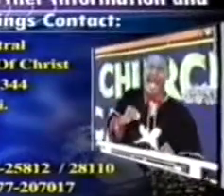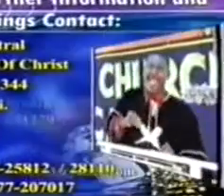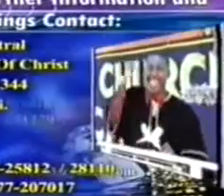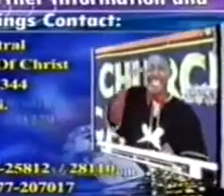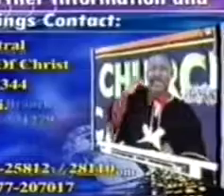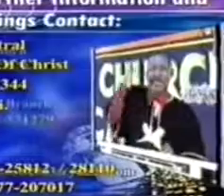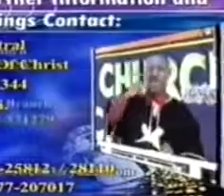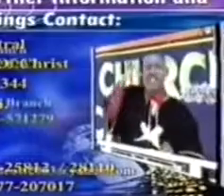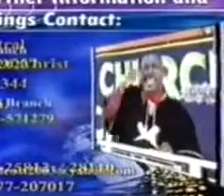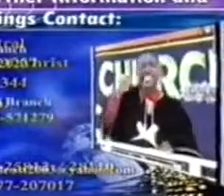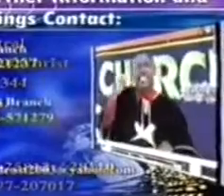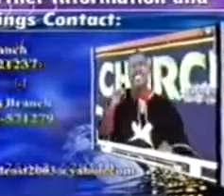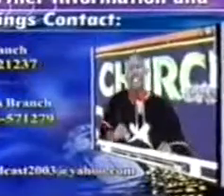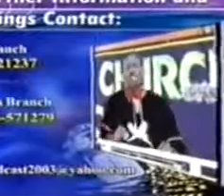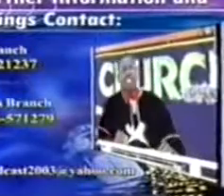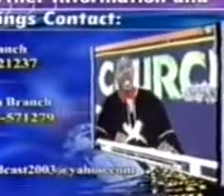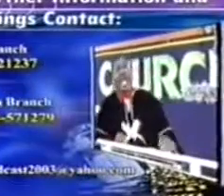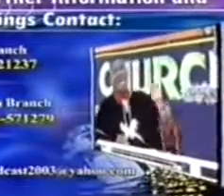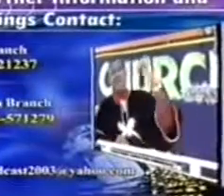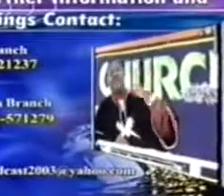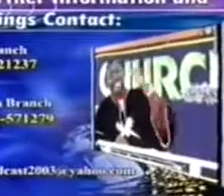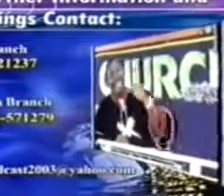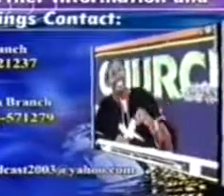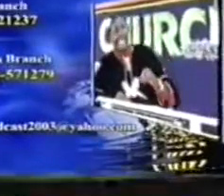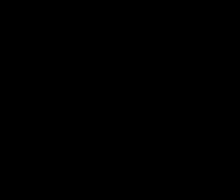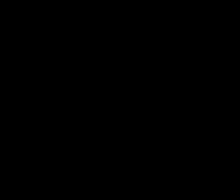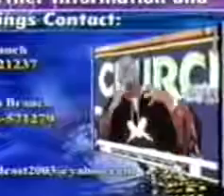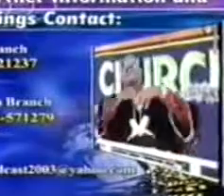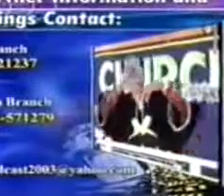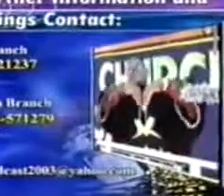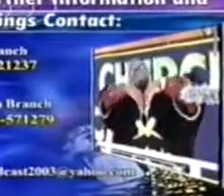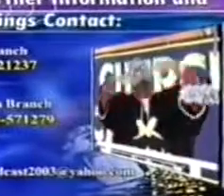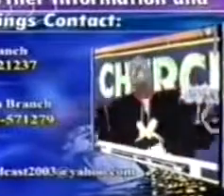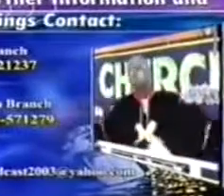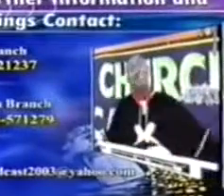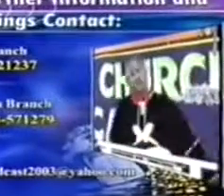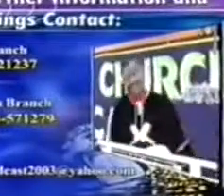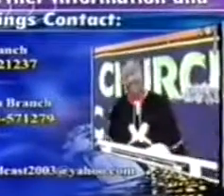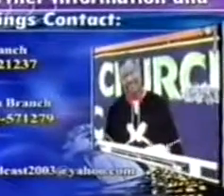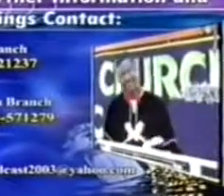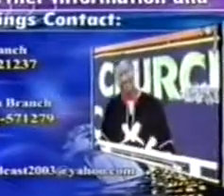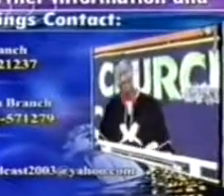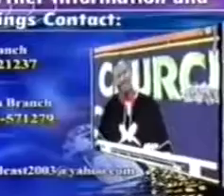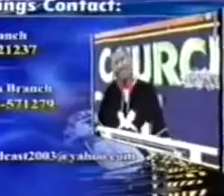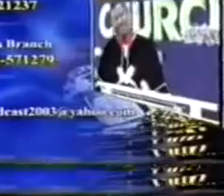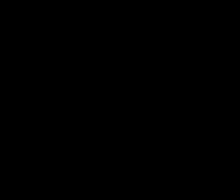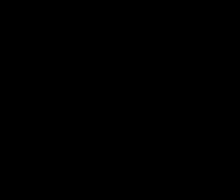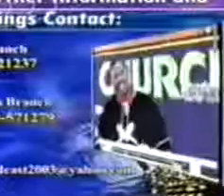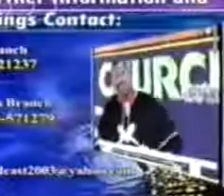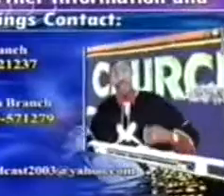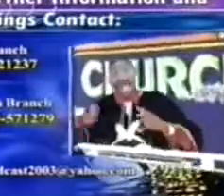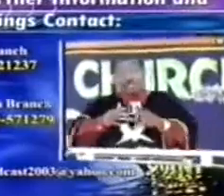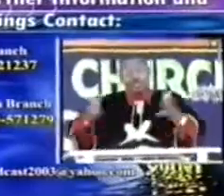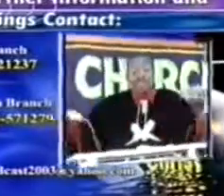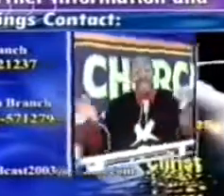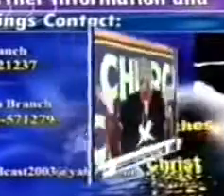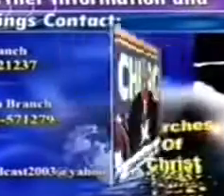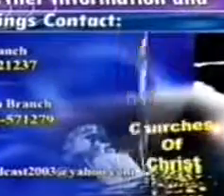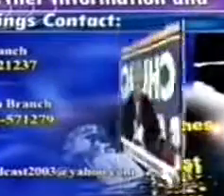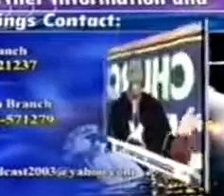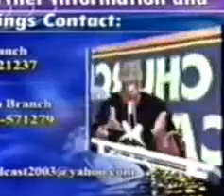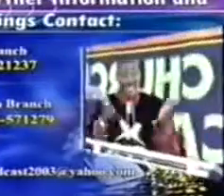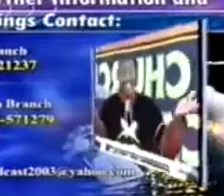bra, the beginning of the 19th century. Ah, a month was shas here, a privatizer, sorry. So be to me, sorry, I